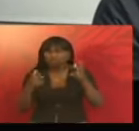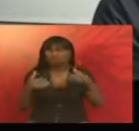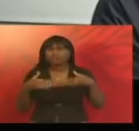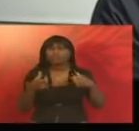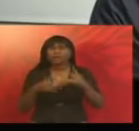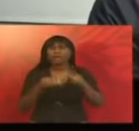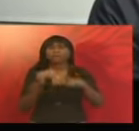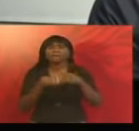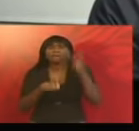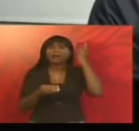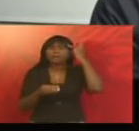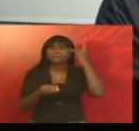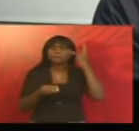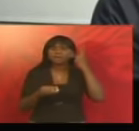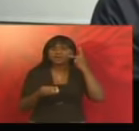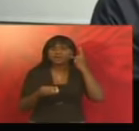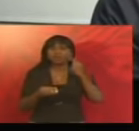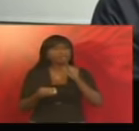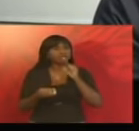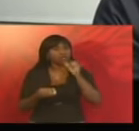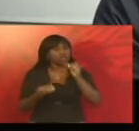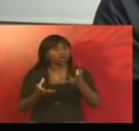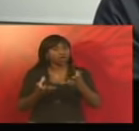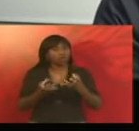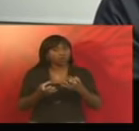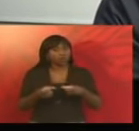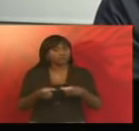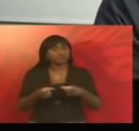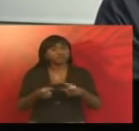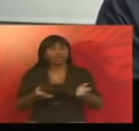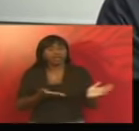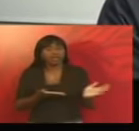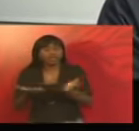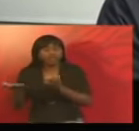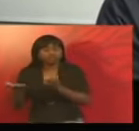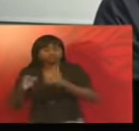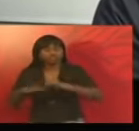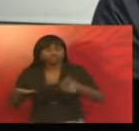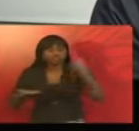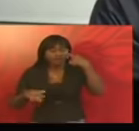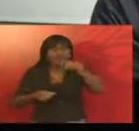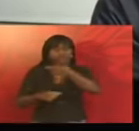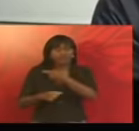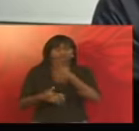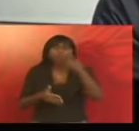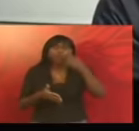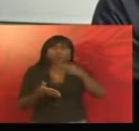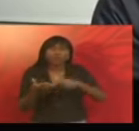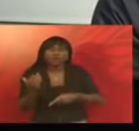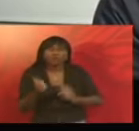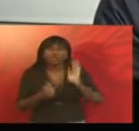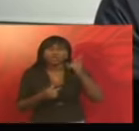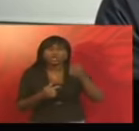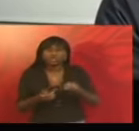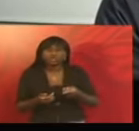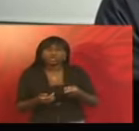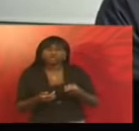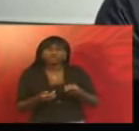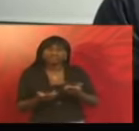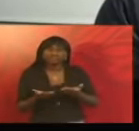parents choosing not to get their children vaccinated, would you advise that maybe